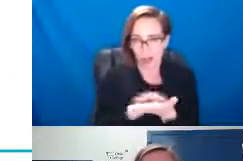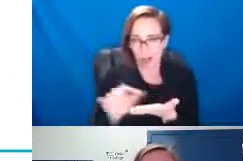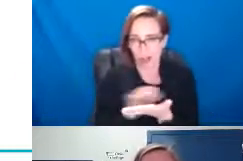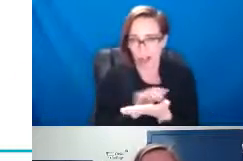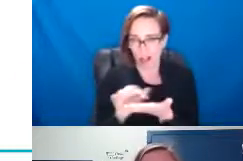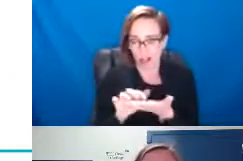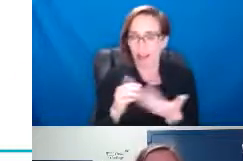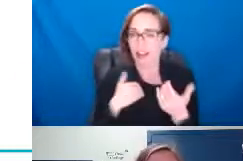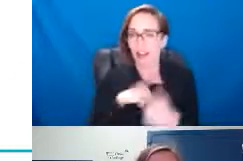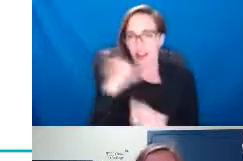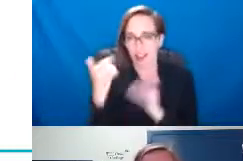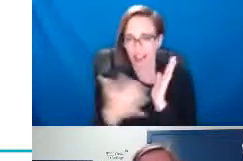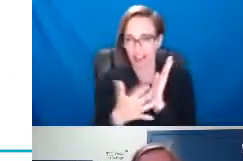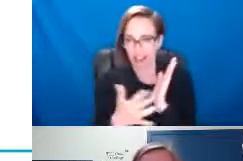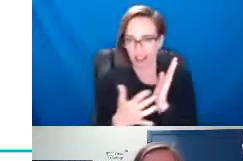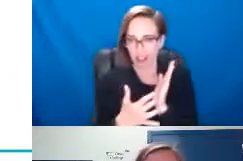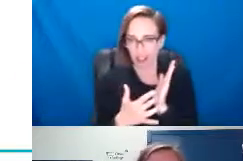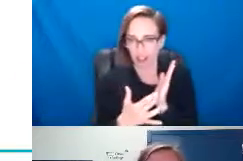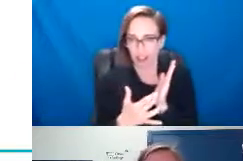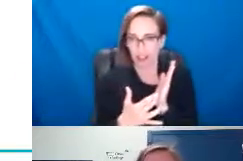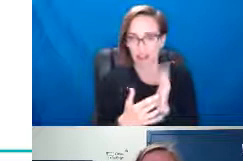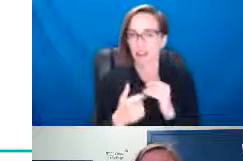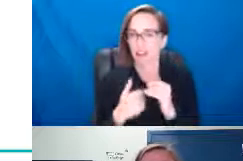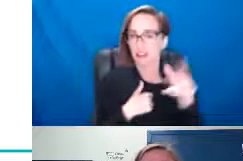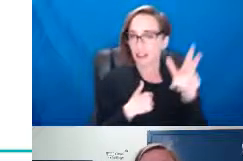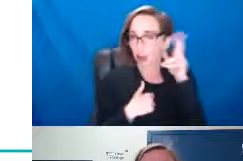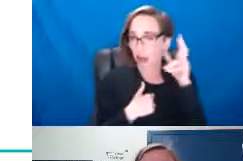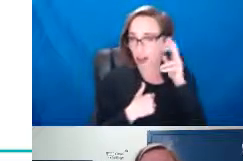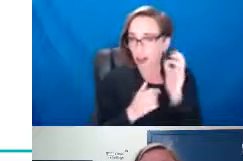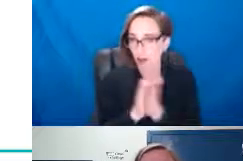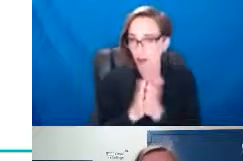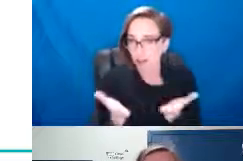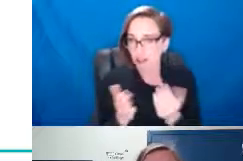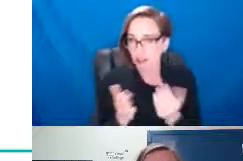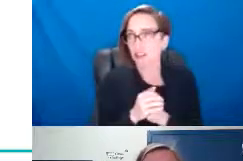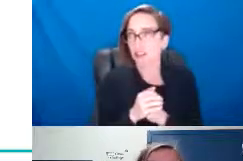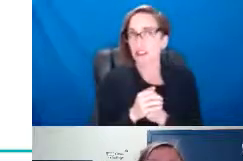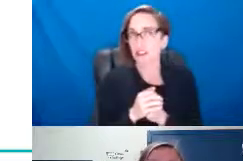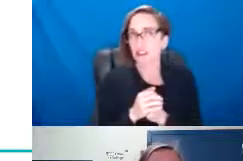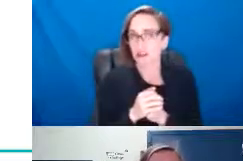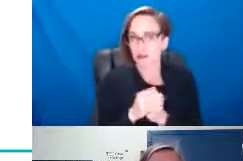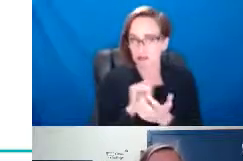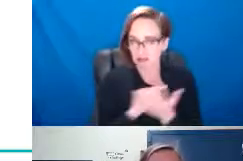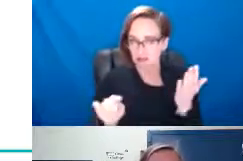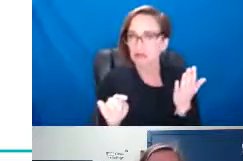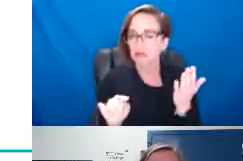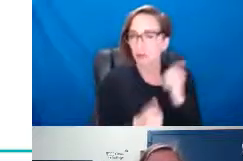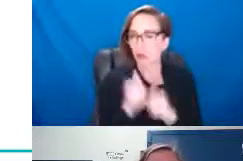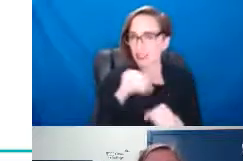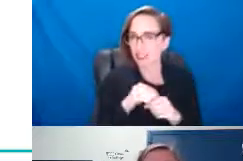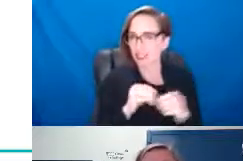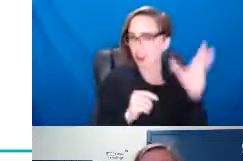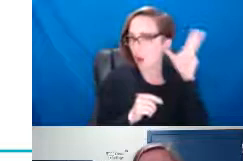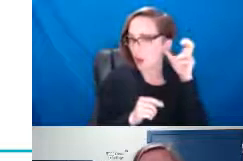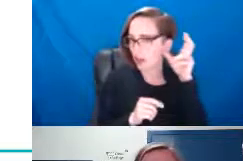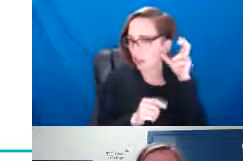of technology for them. There's audio books. Everything for them is in audio. And so